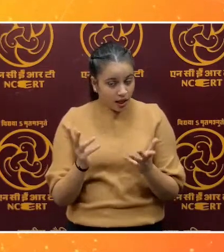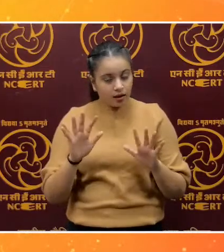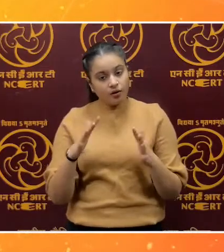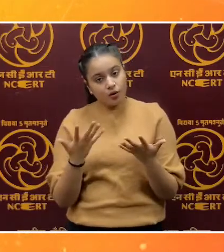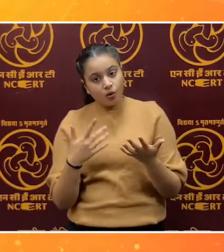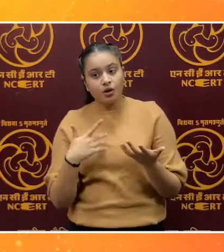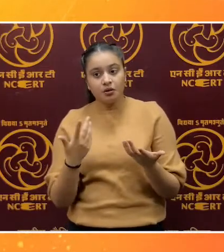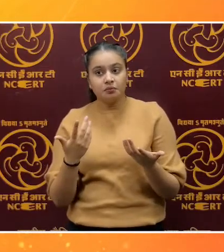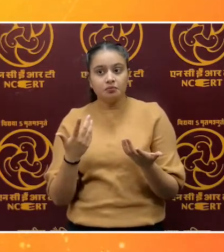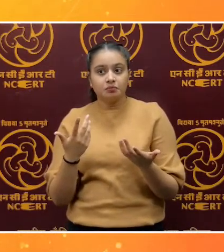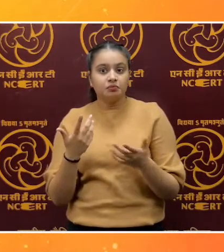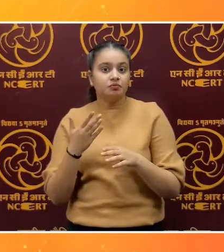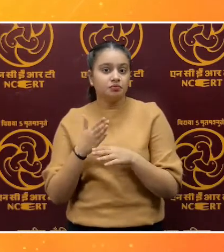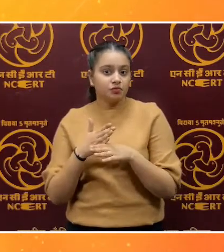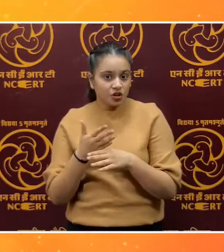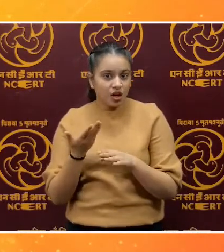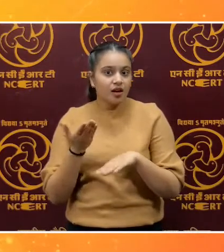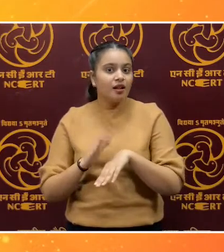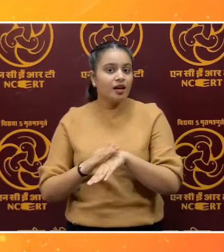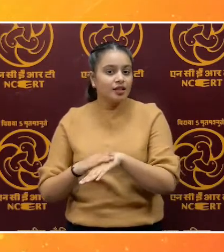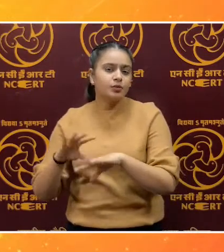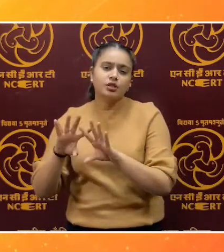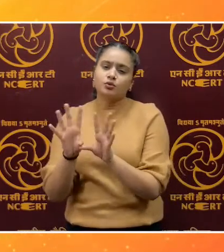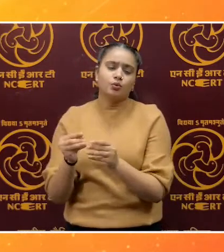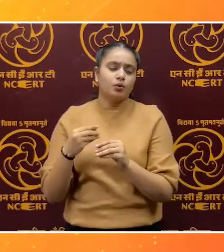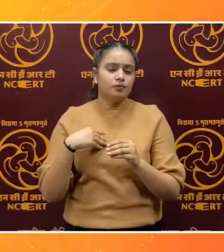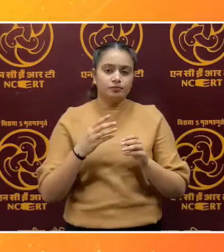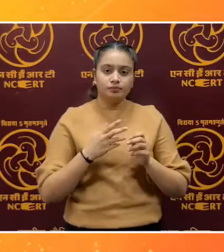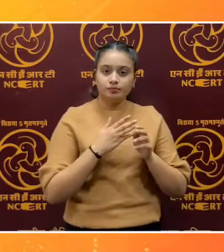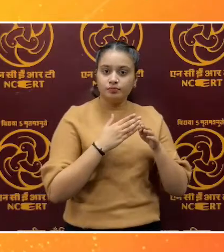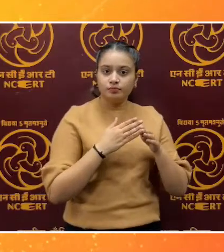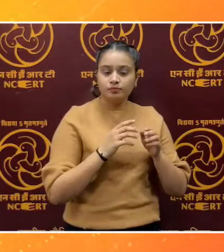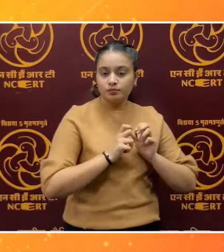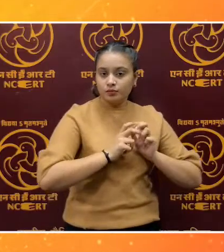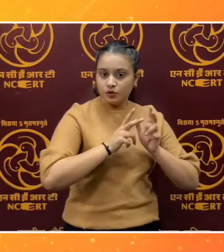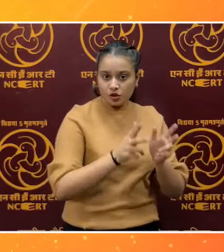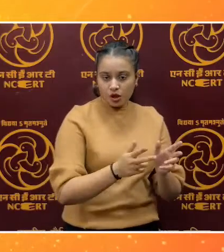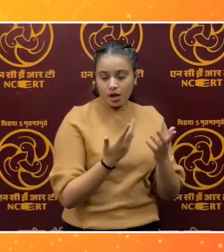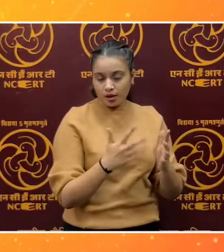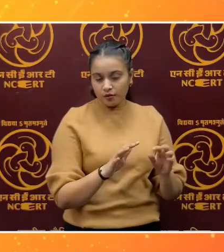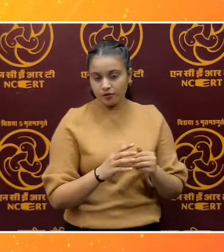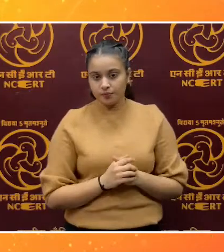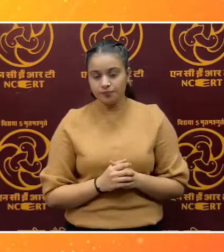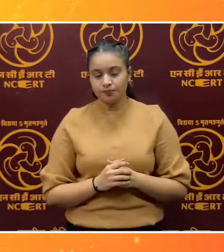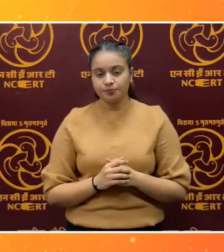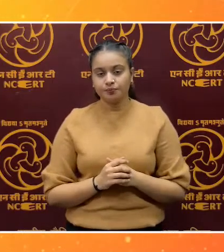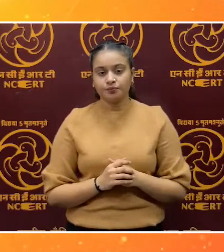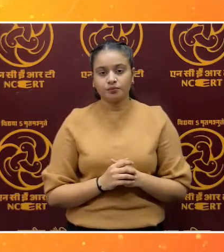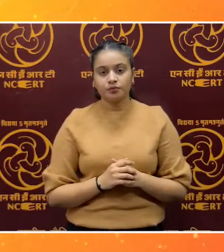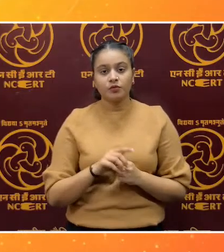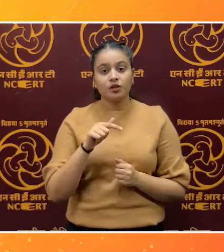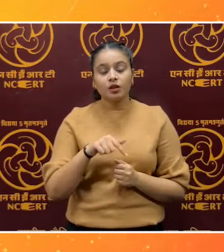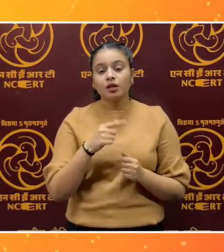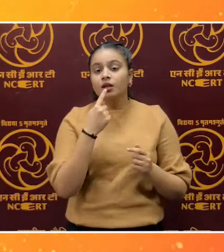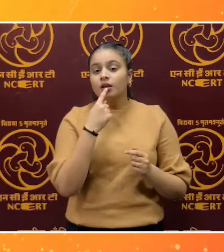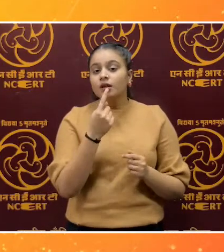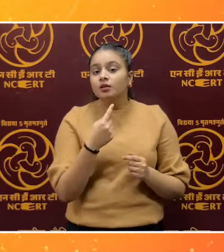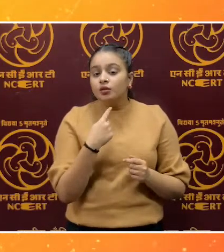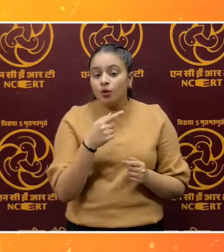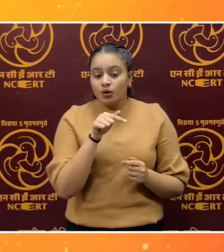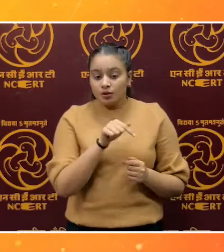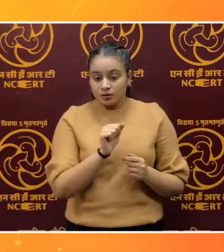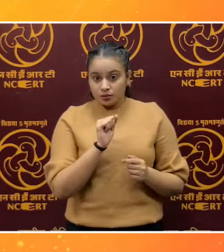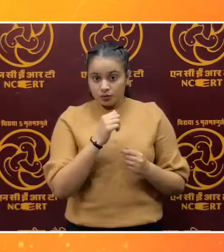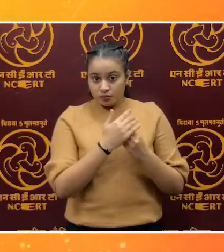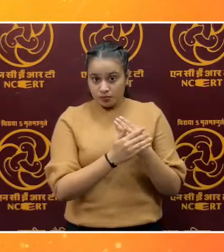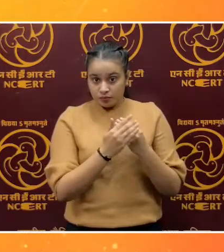has, during the journey, what happened with him. So here he tells him the story. He then told that his